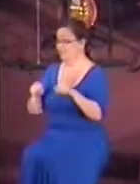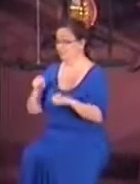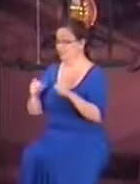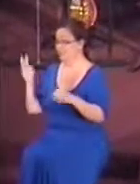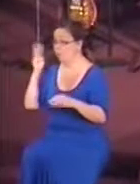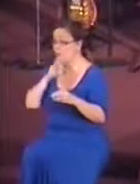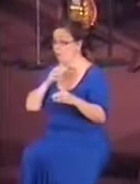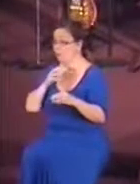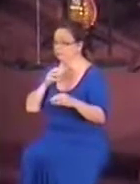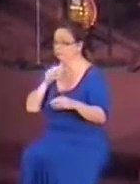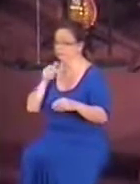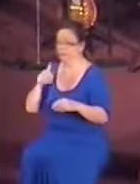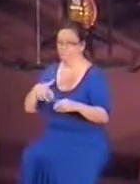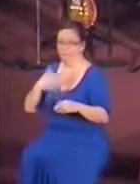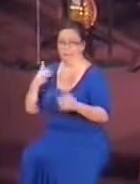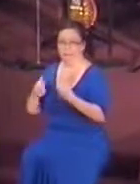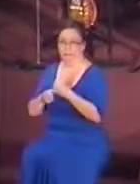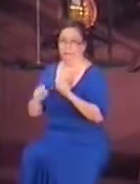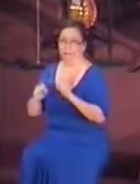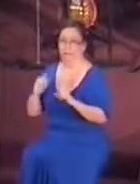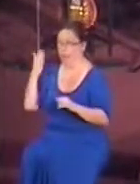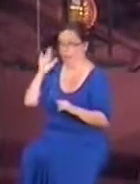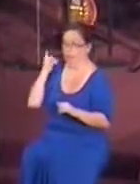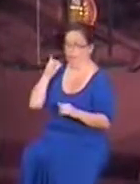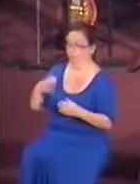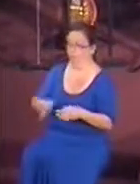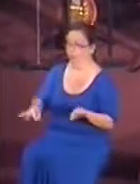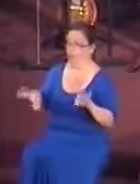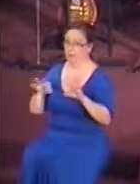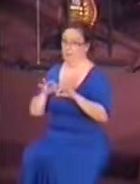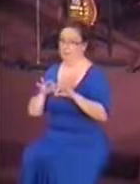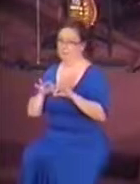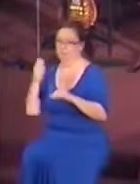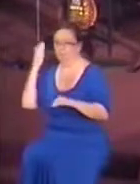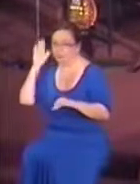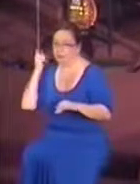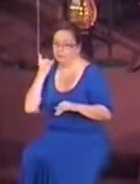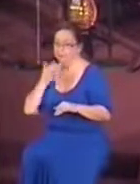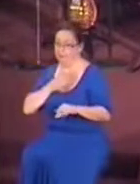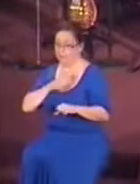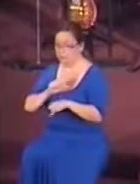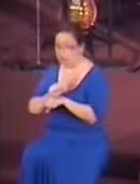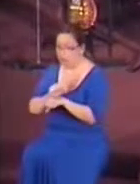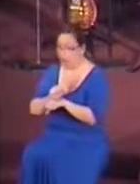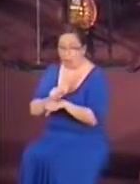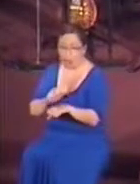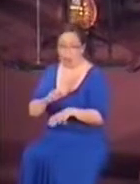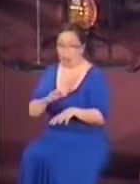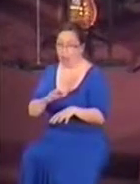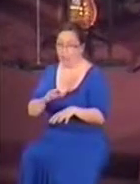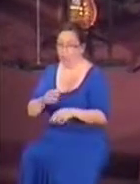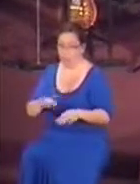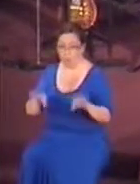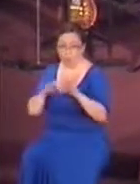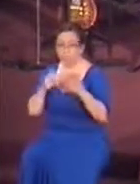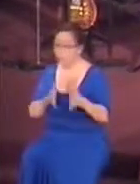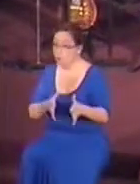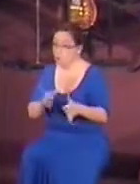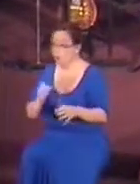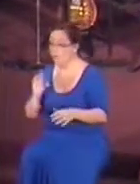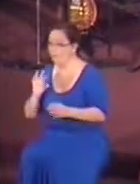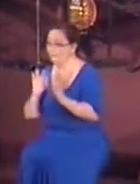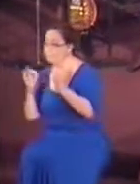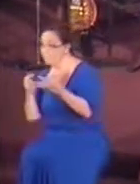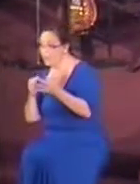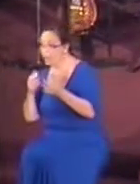that are running through their mind thinking, man, I don't know if this is worth it. I don't know if it's worth my job. I don't know if it's worth my family. I don't know